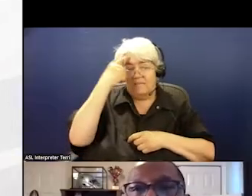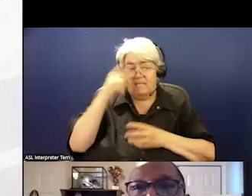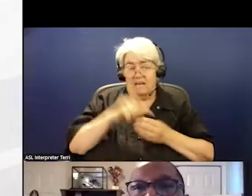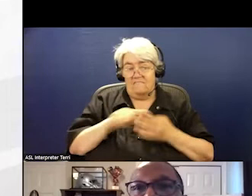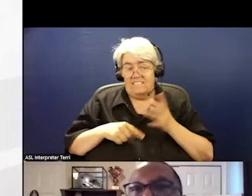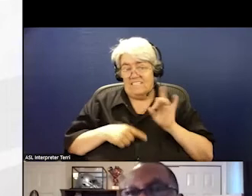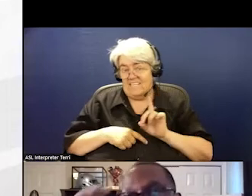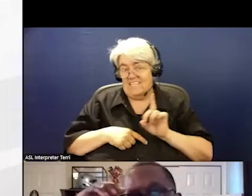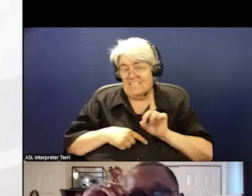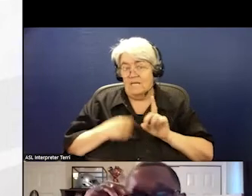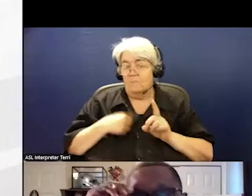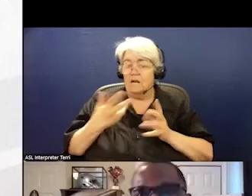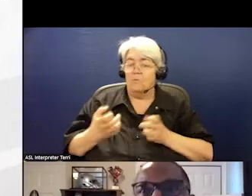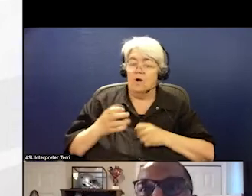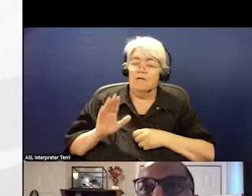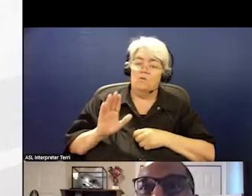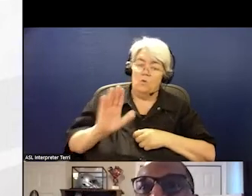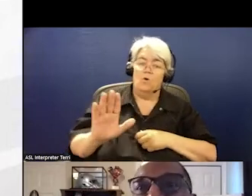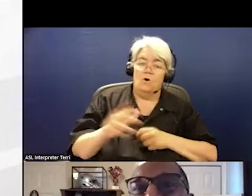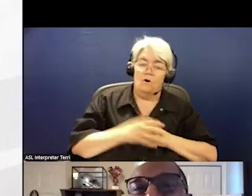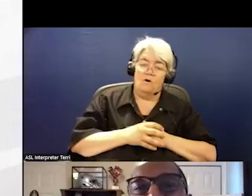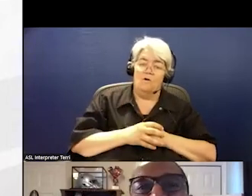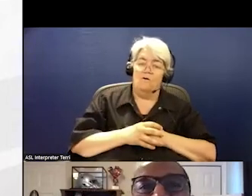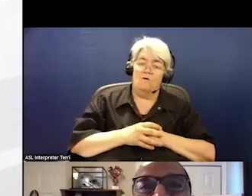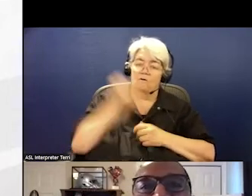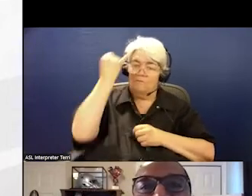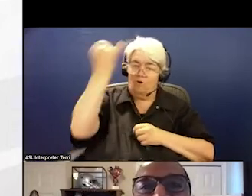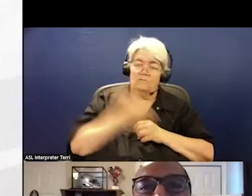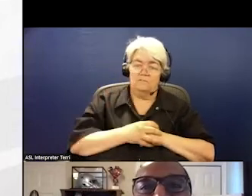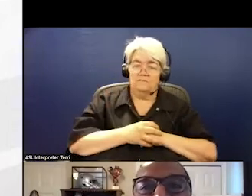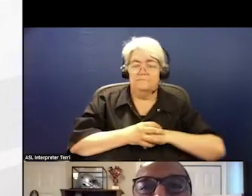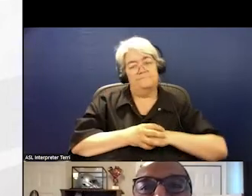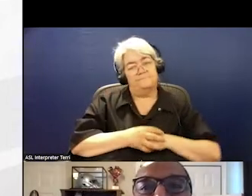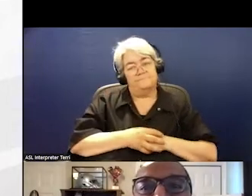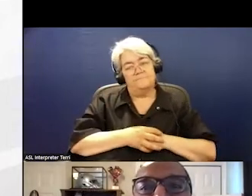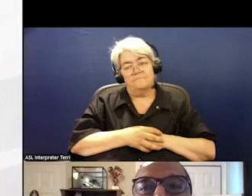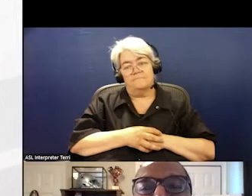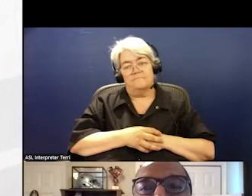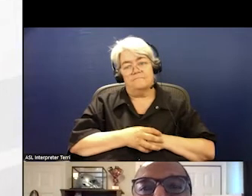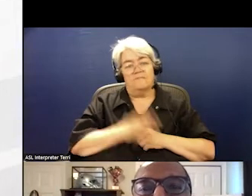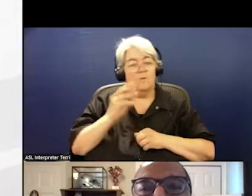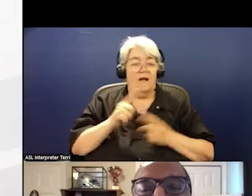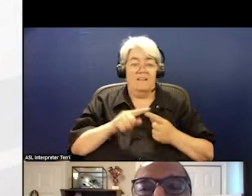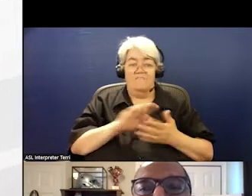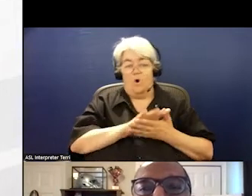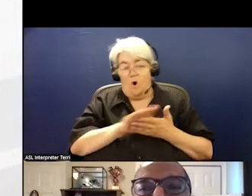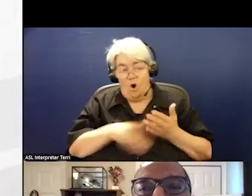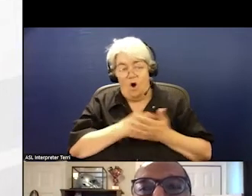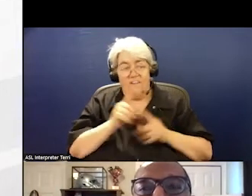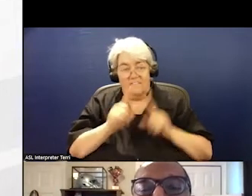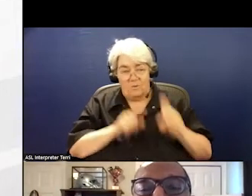but I would really like your thoughts. Well, of all the questions that you could